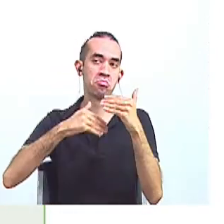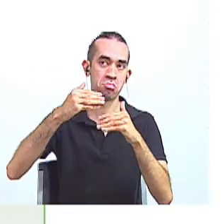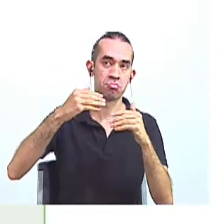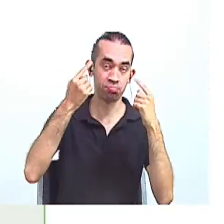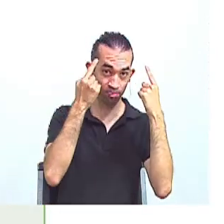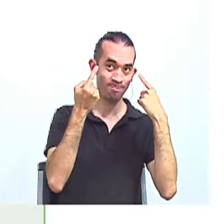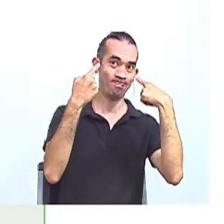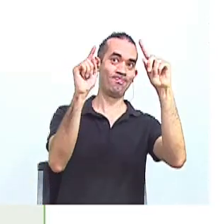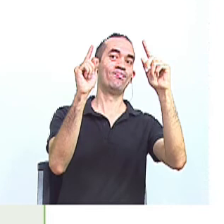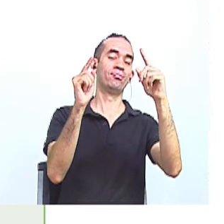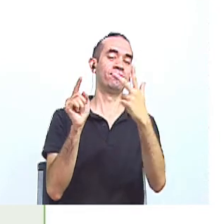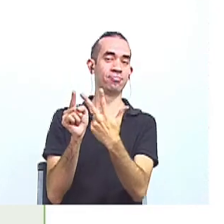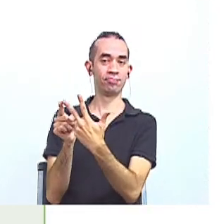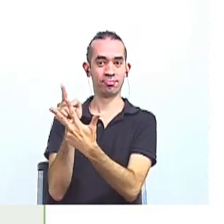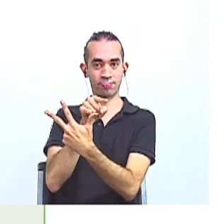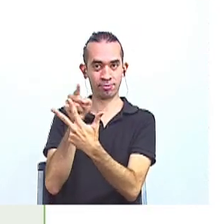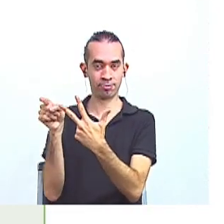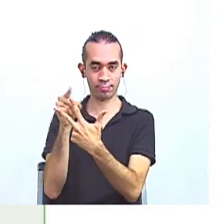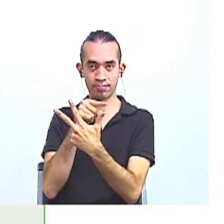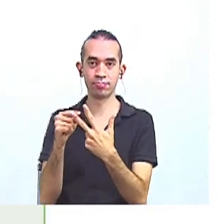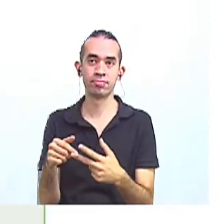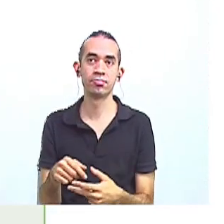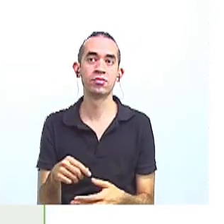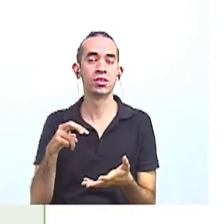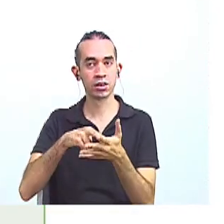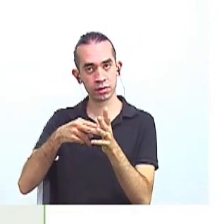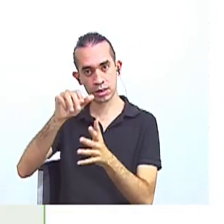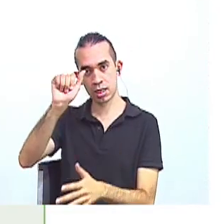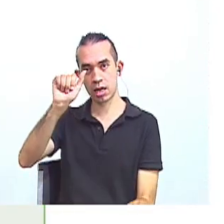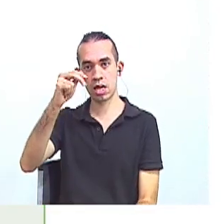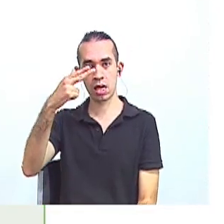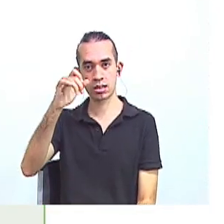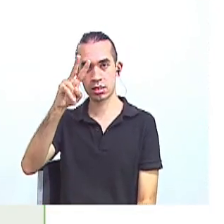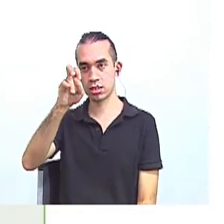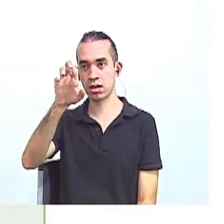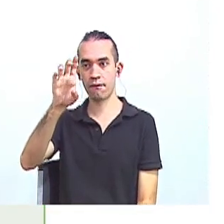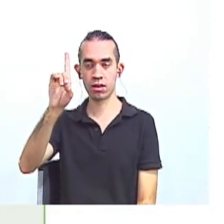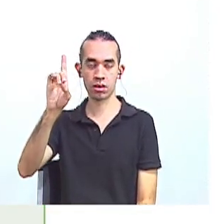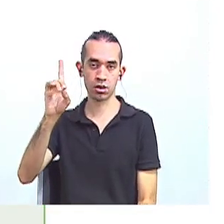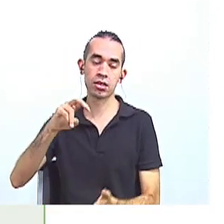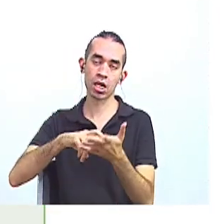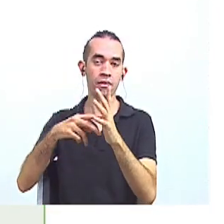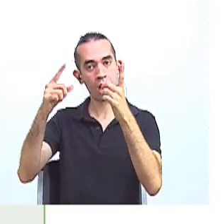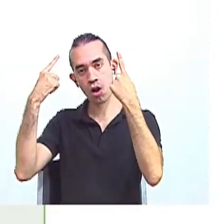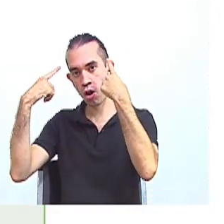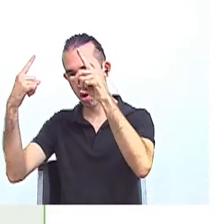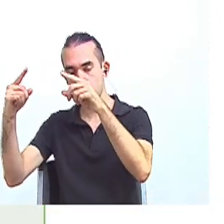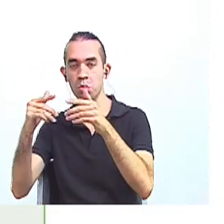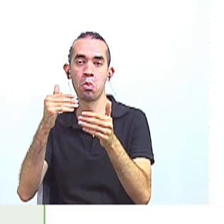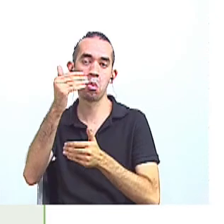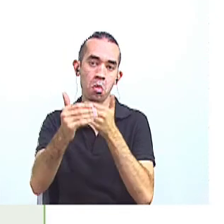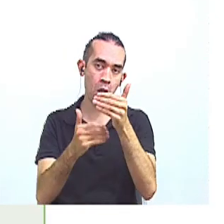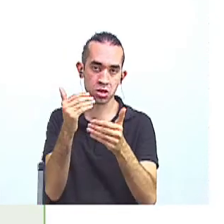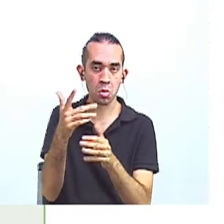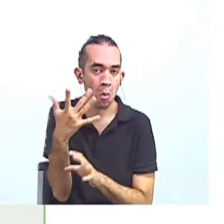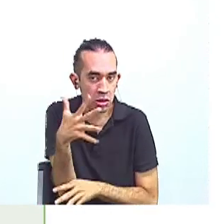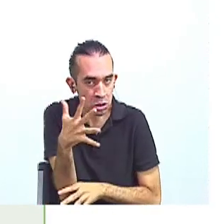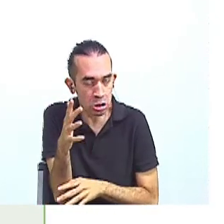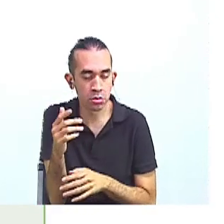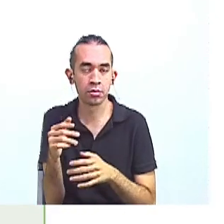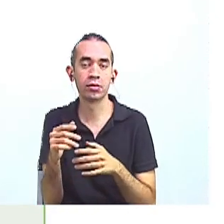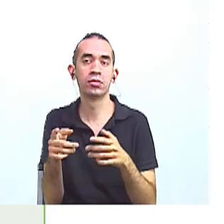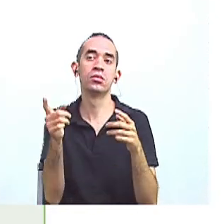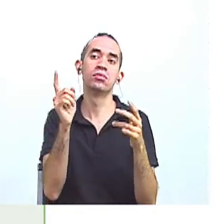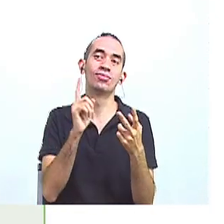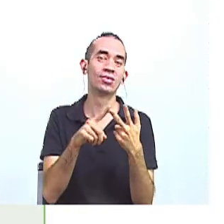or achieved. Remember that achieved is when you were successful. In progress, you are in the middle.